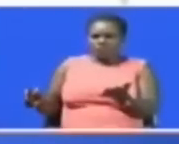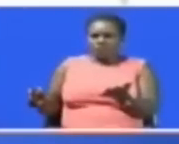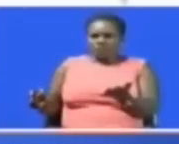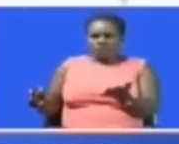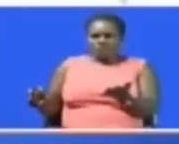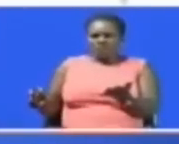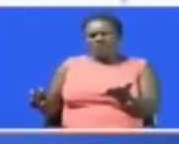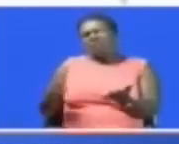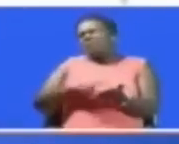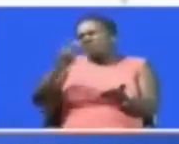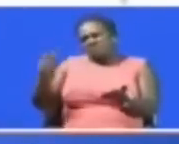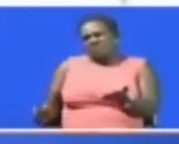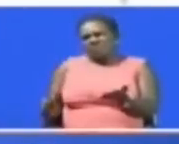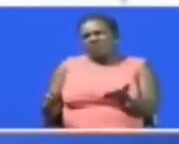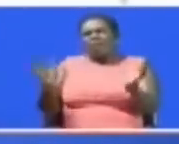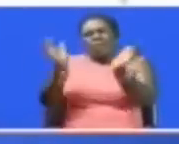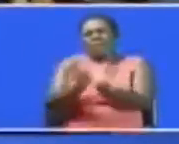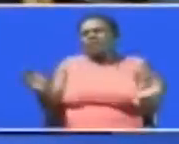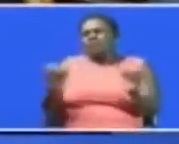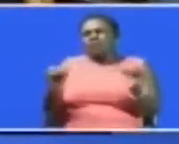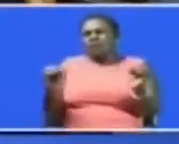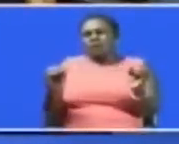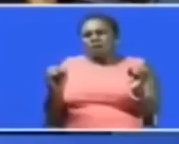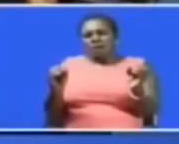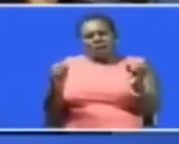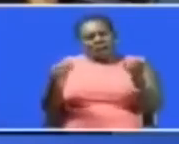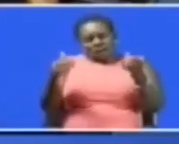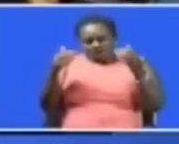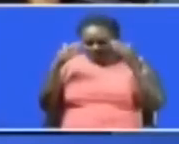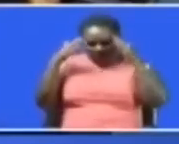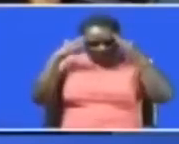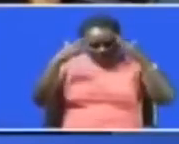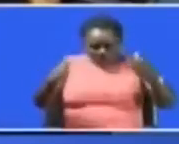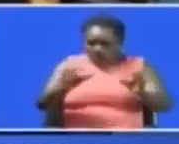who were gotten out of the committees. They were not de-whipped. They were de-whipped. And they were not disciplined by the party.